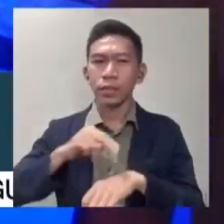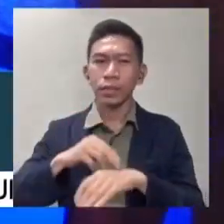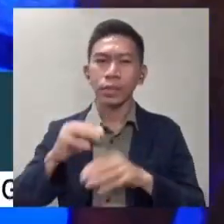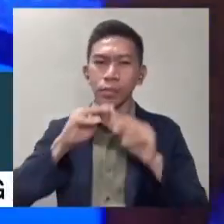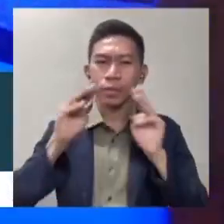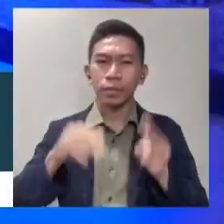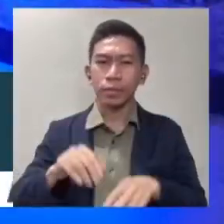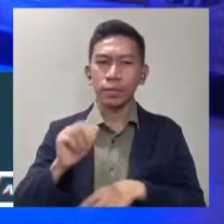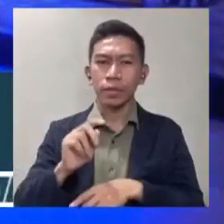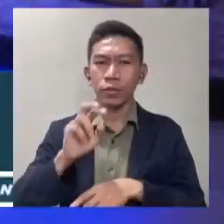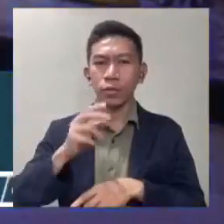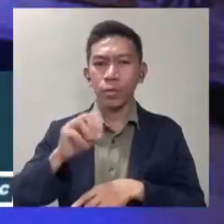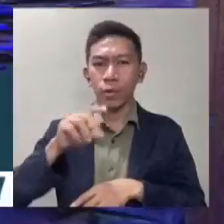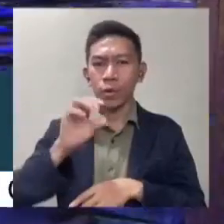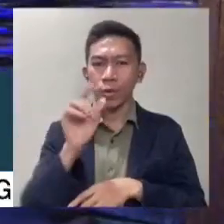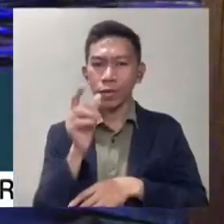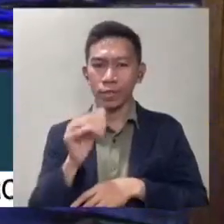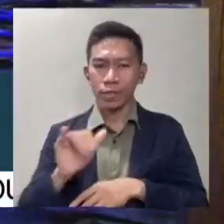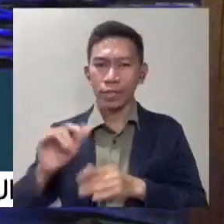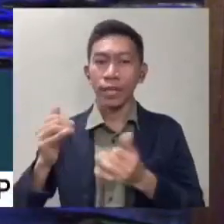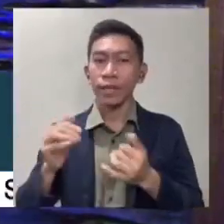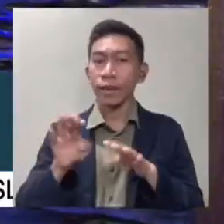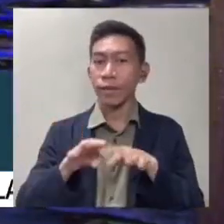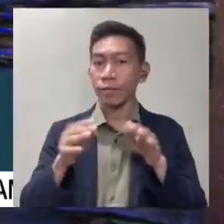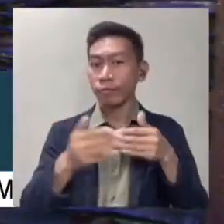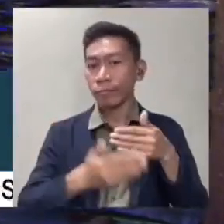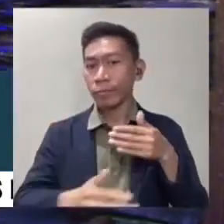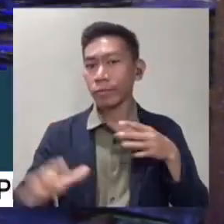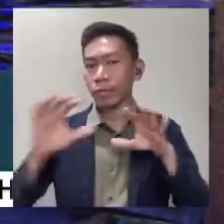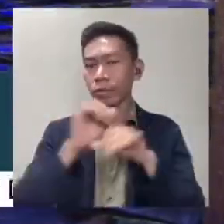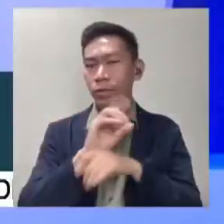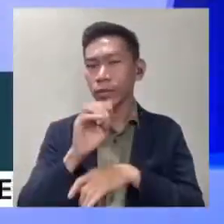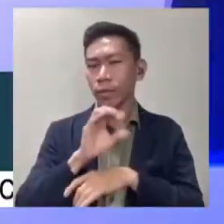The art exhibit opens today and will run until December and